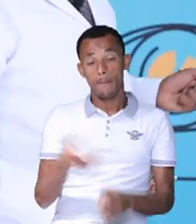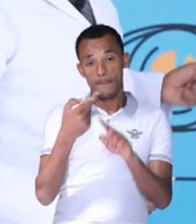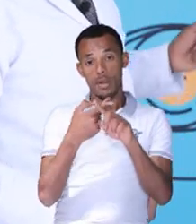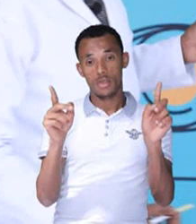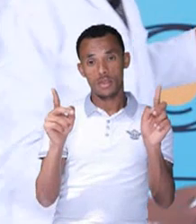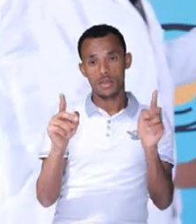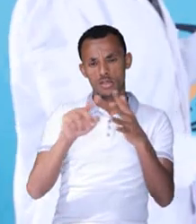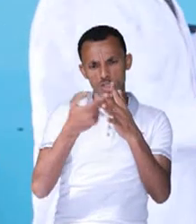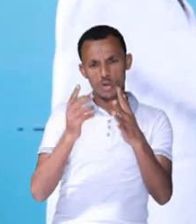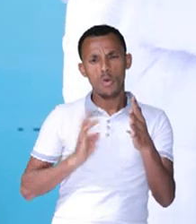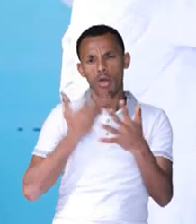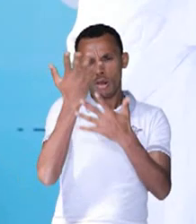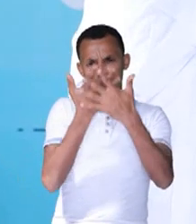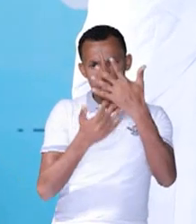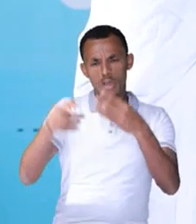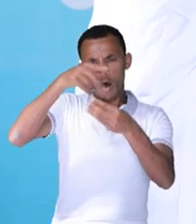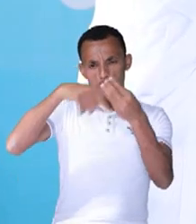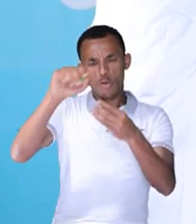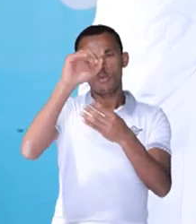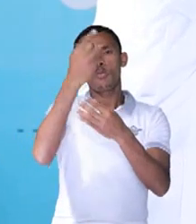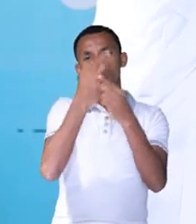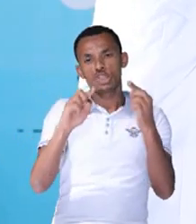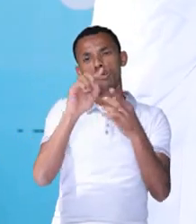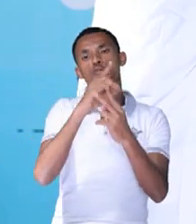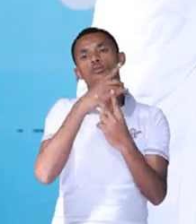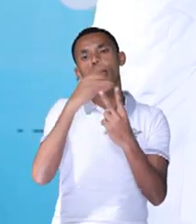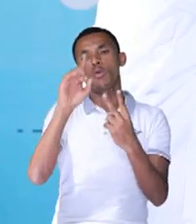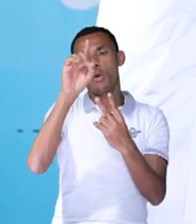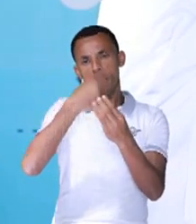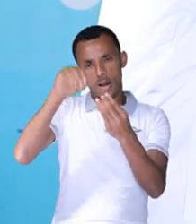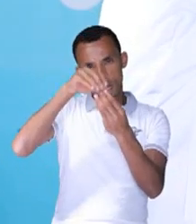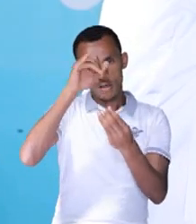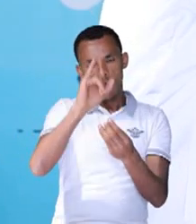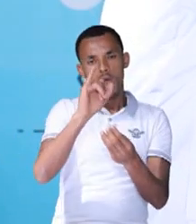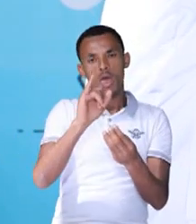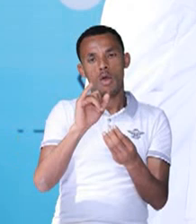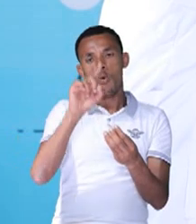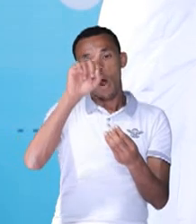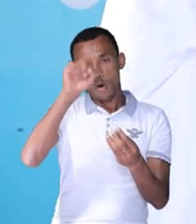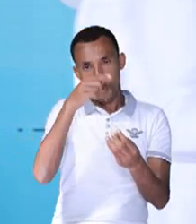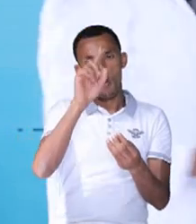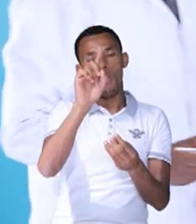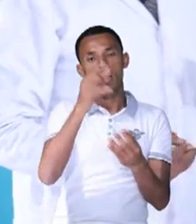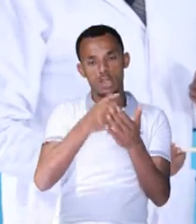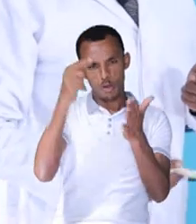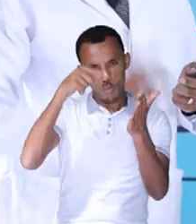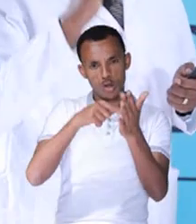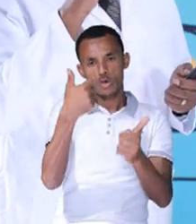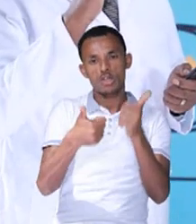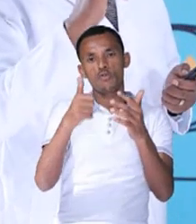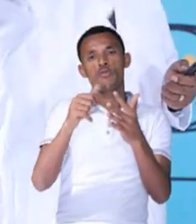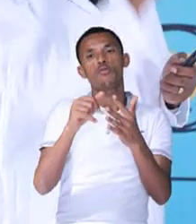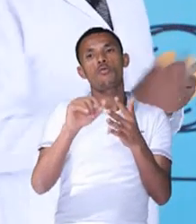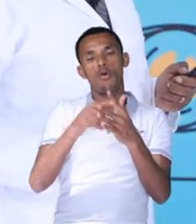But since we are discussing about a position vector 1 plus I, what I said 1, 1, it is a point which is found